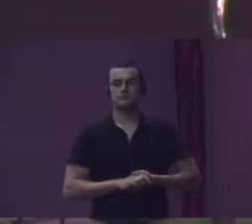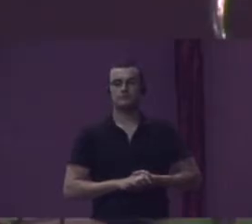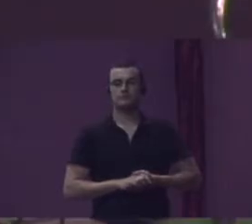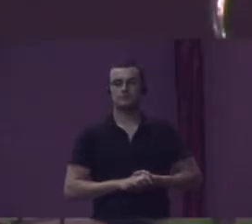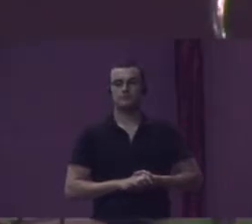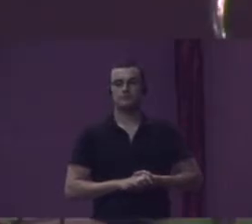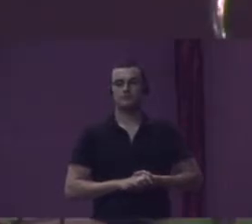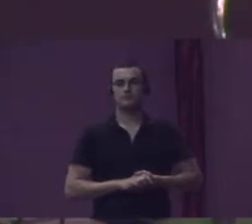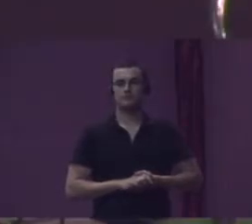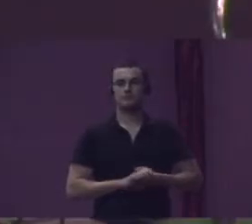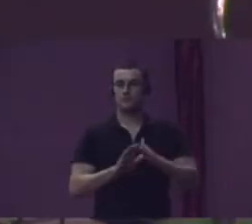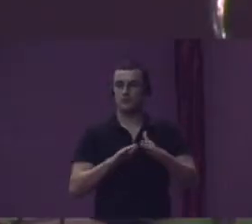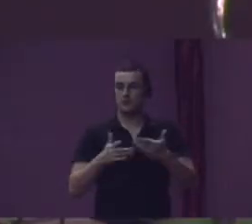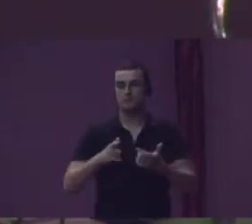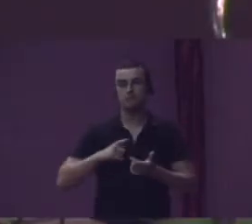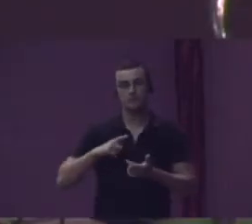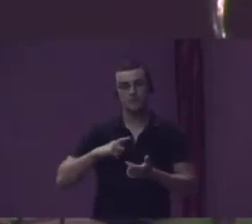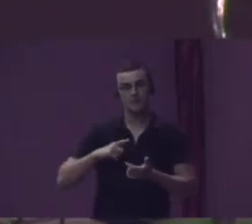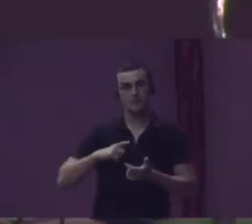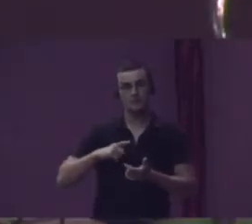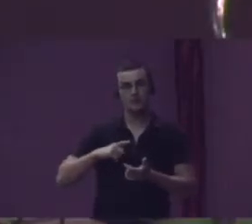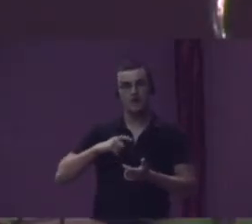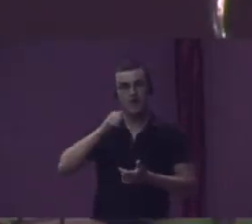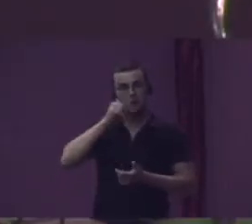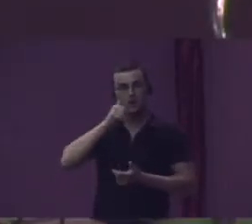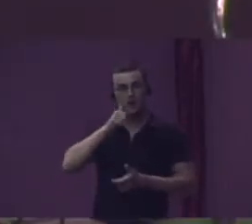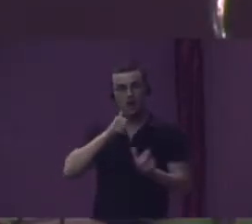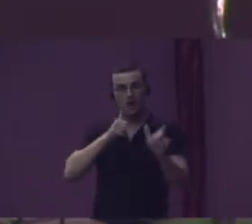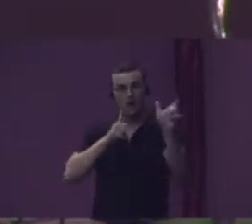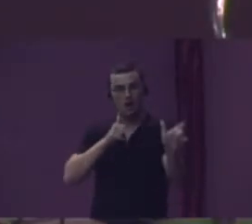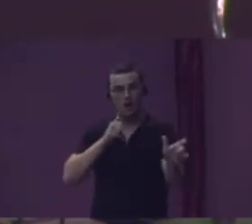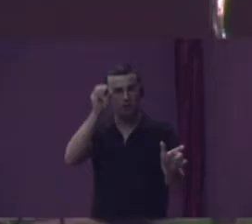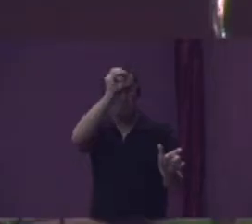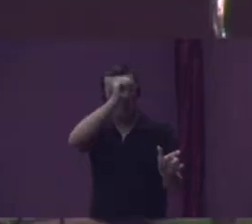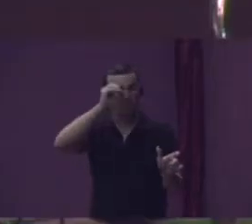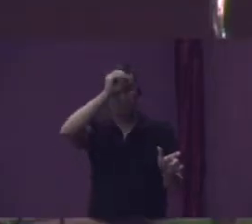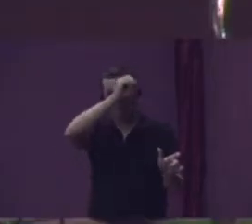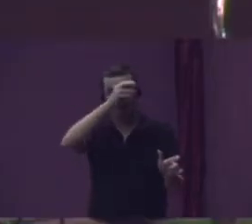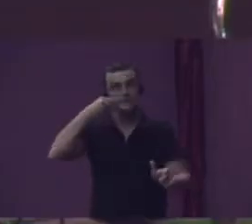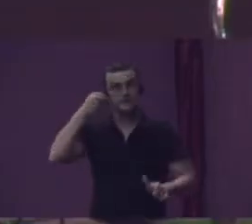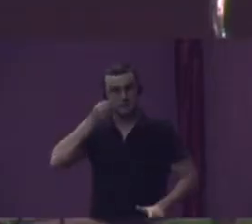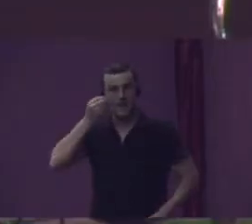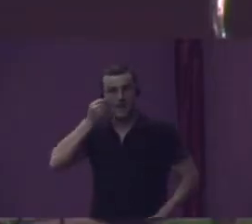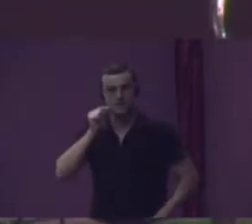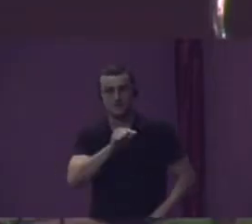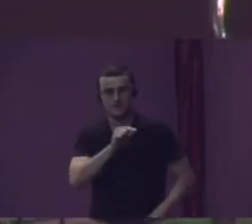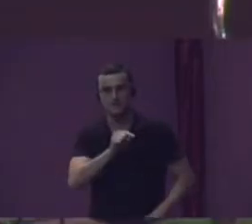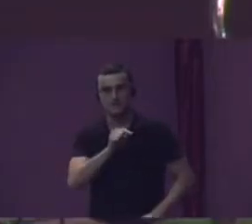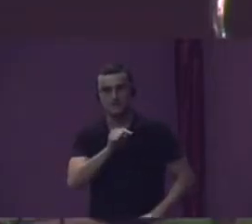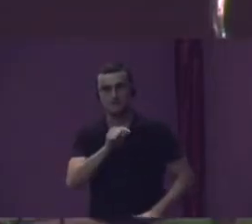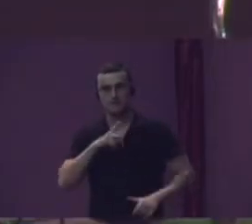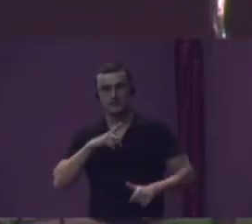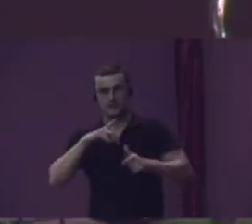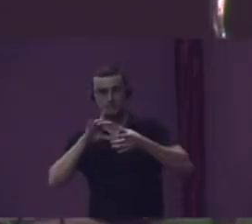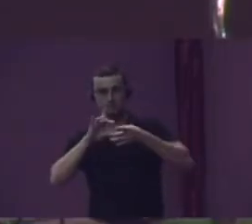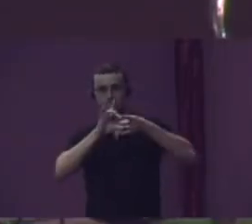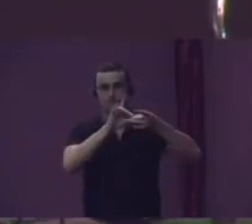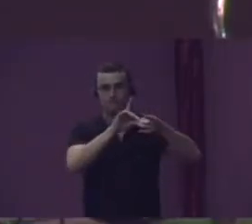the authority of the medical scientific specialist, and subsequently to broader corporate